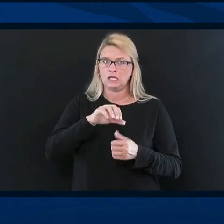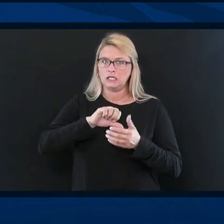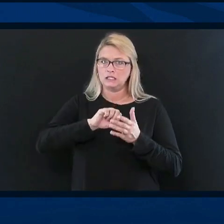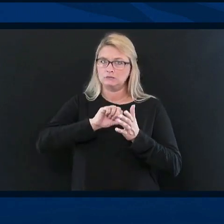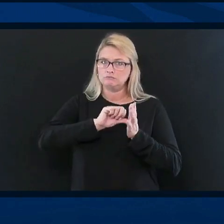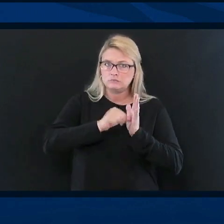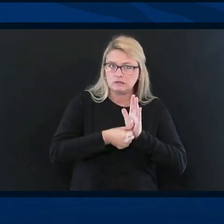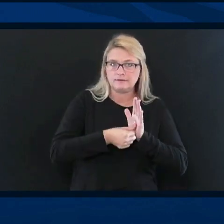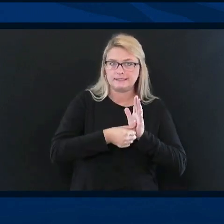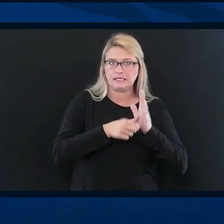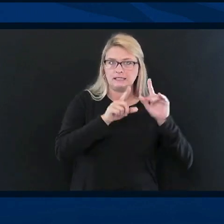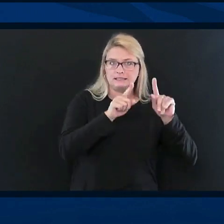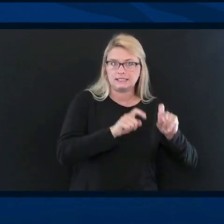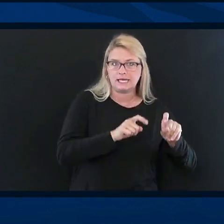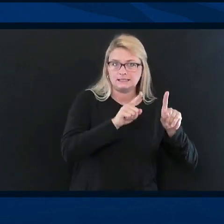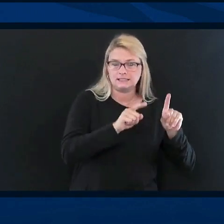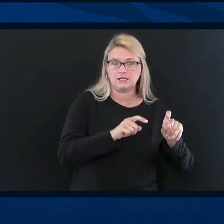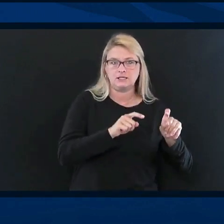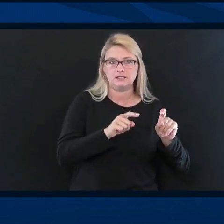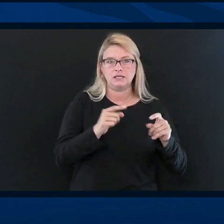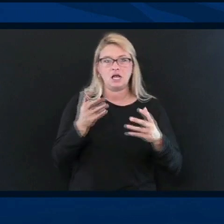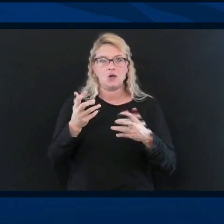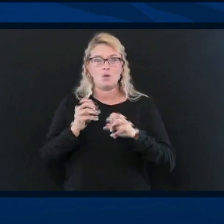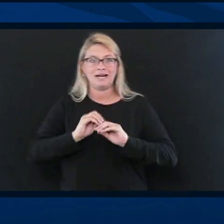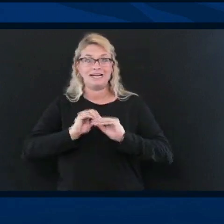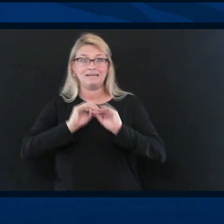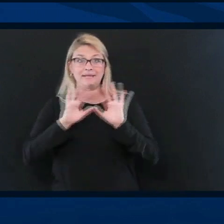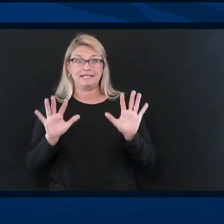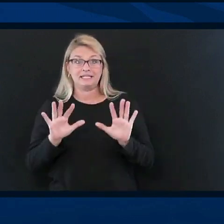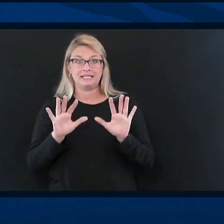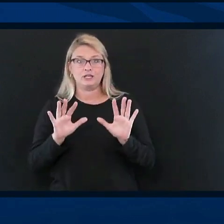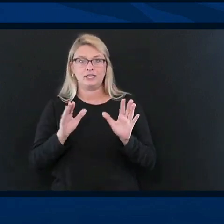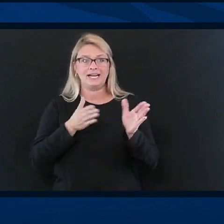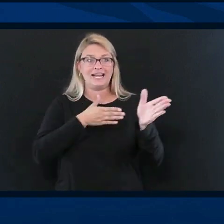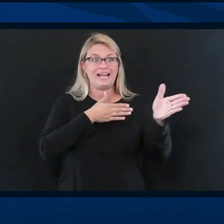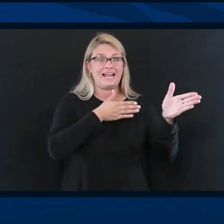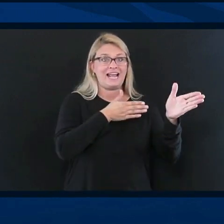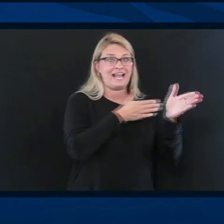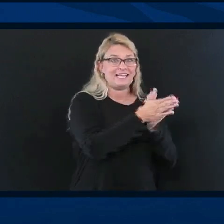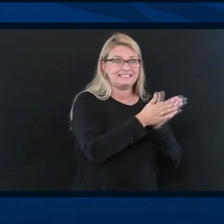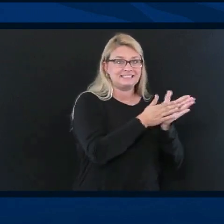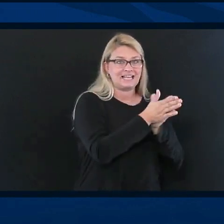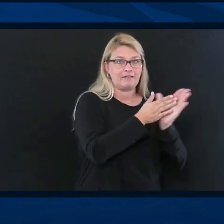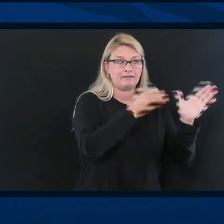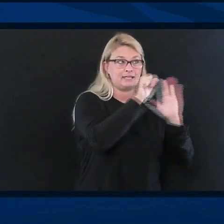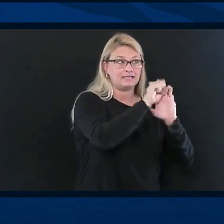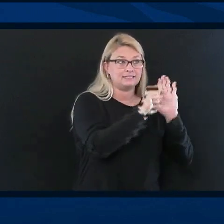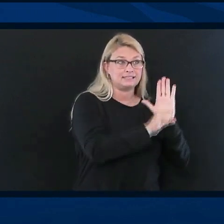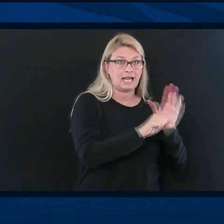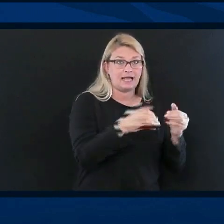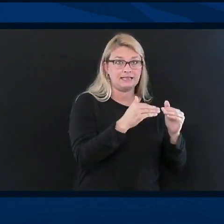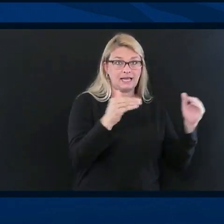And I want to be clear that I want to differentiate between incentivizing on a state level when we look at our rates,